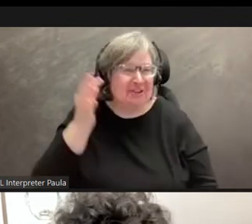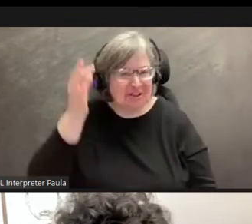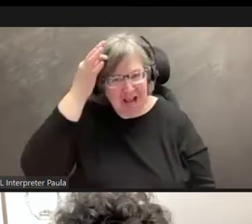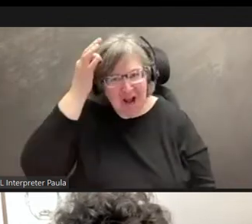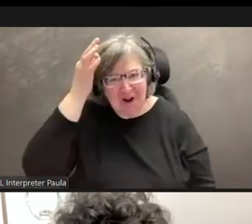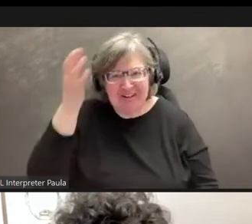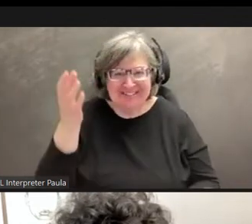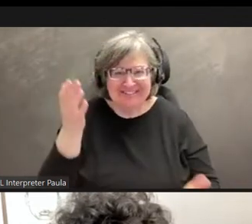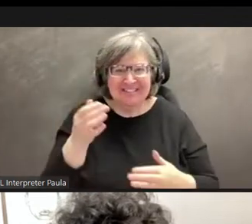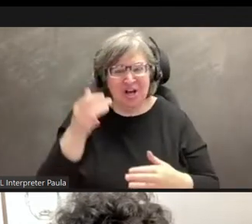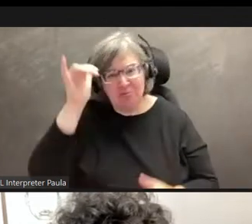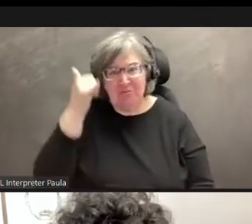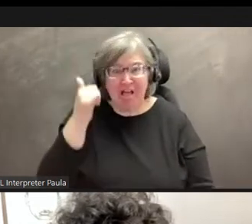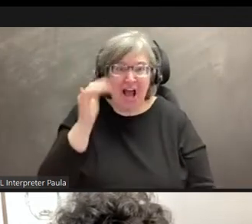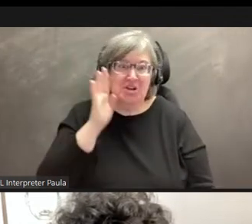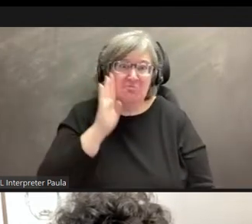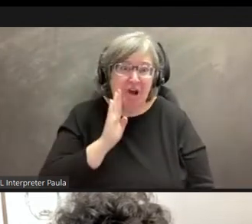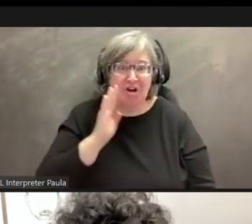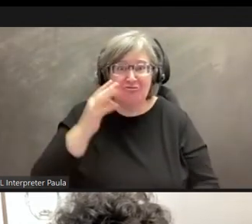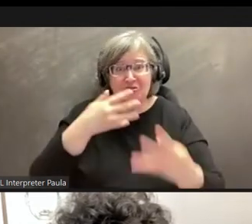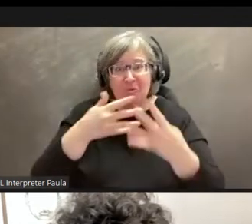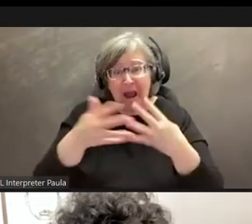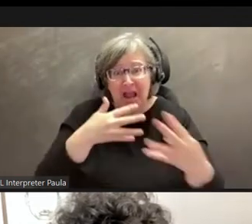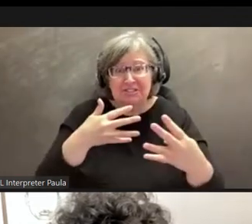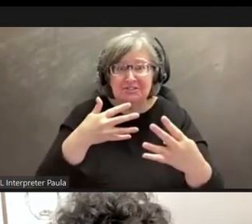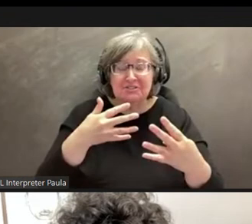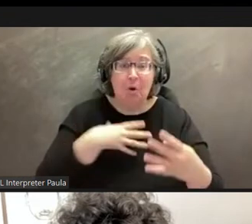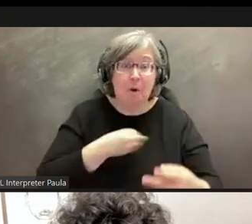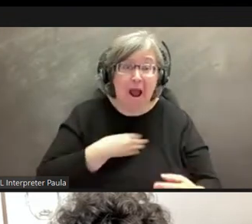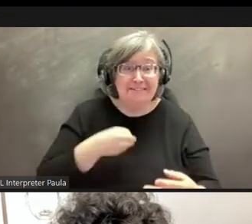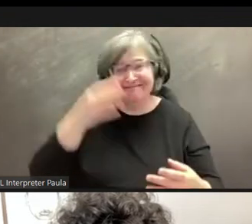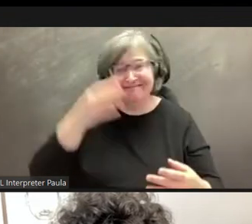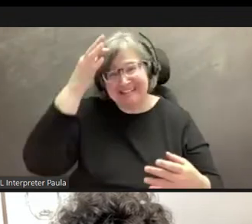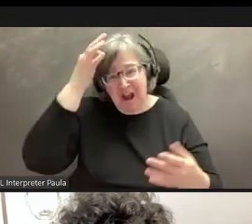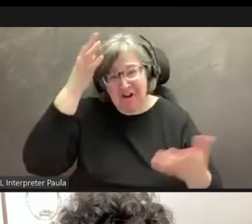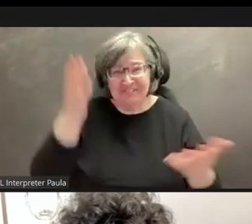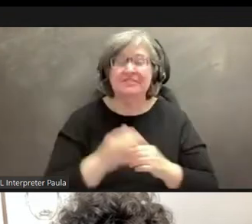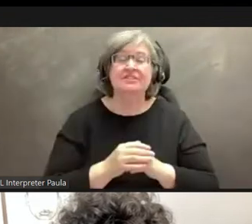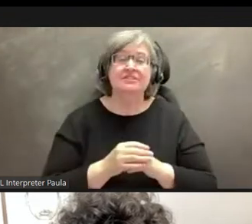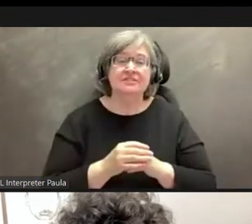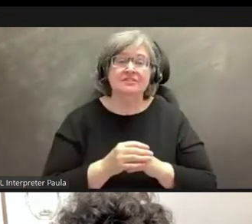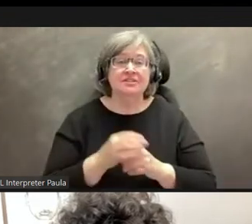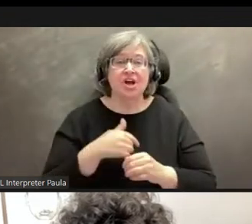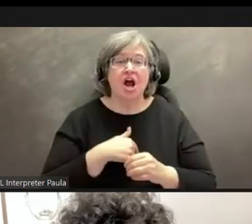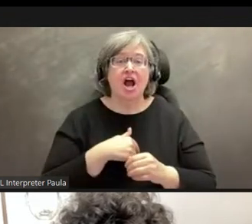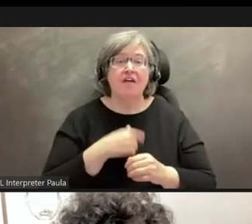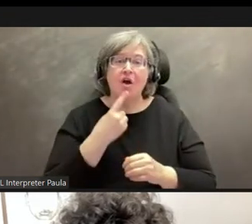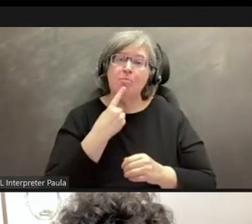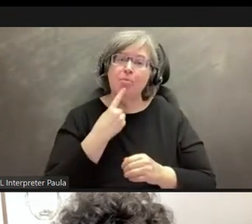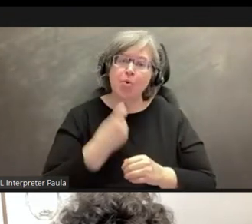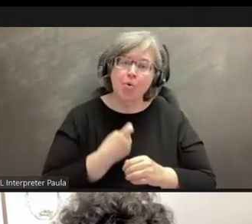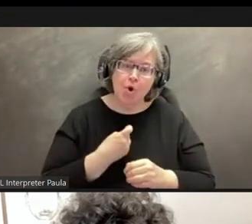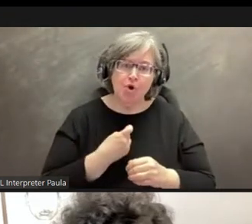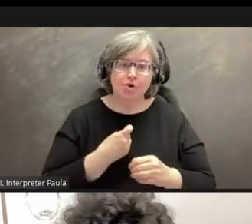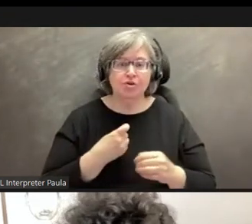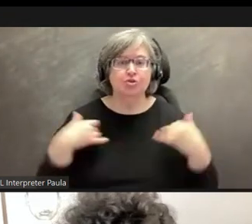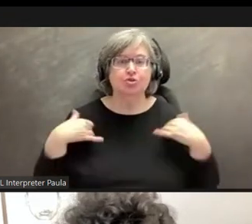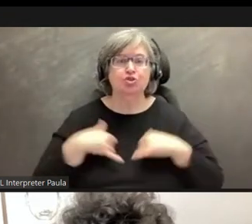like blondish, brownish, grayish, whitish, and then I'm wearing a maroon